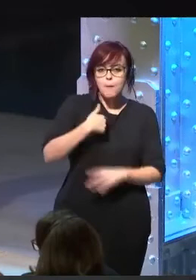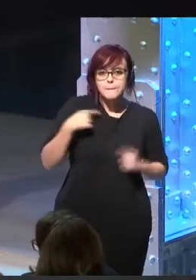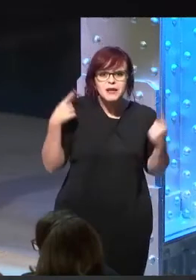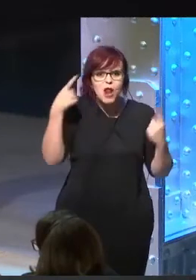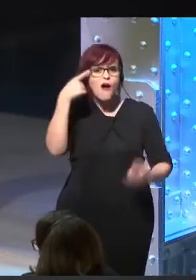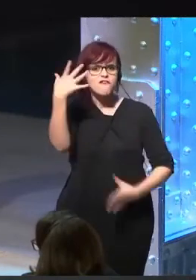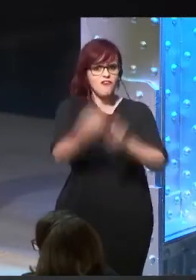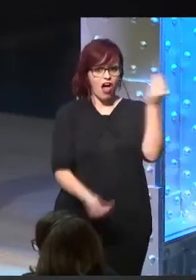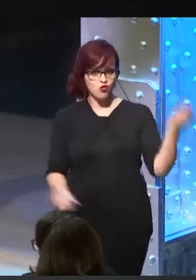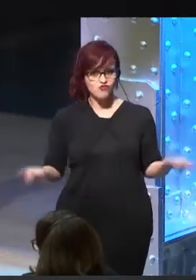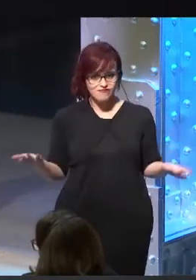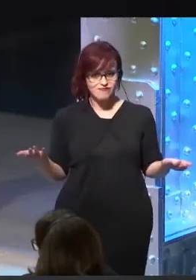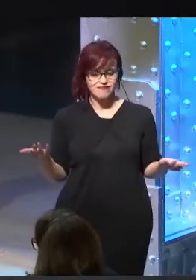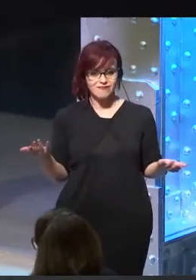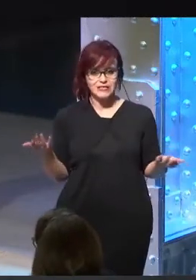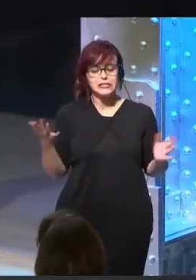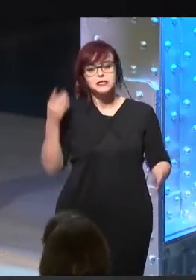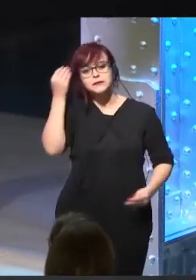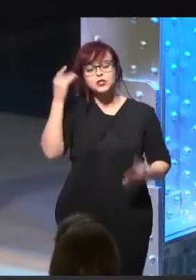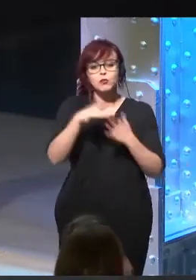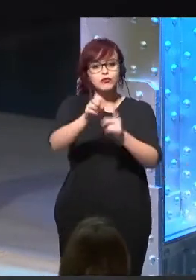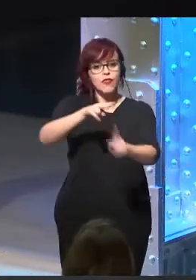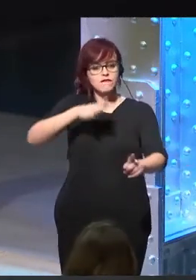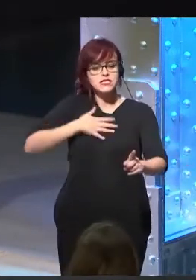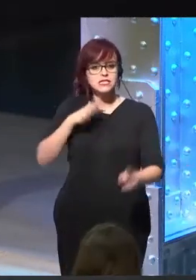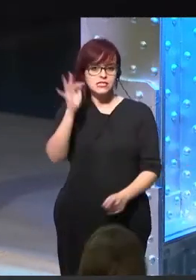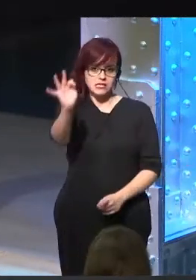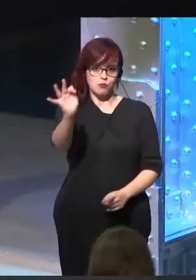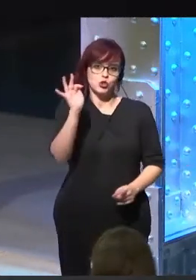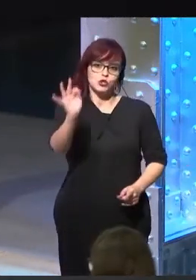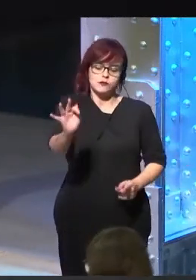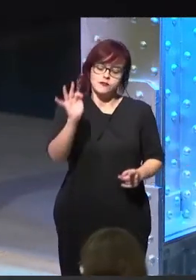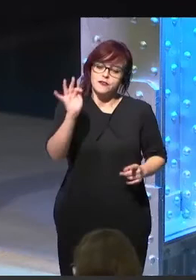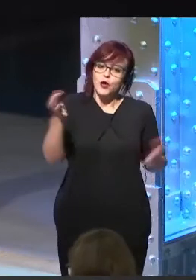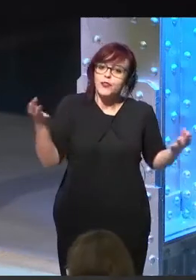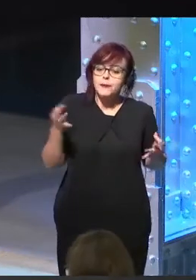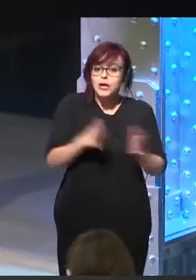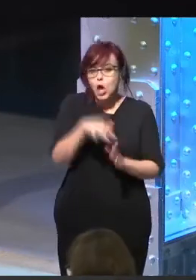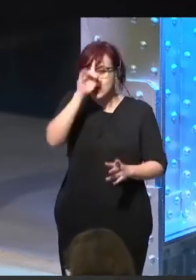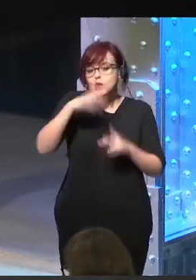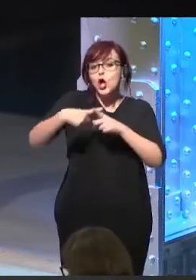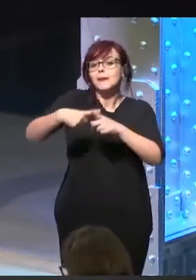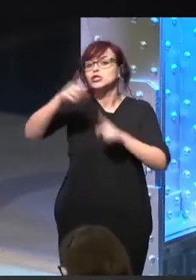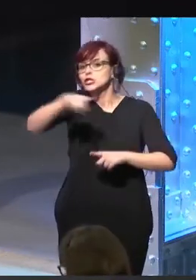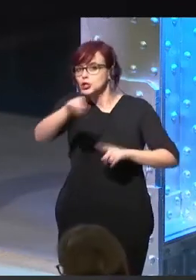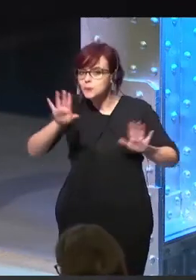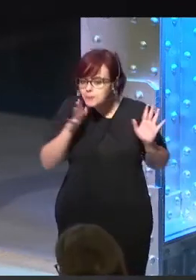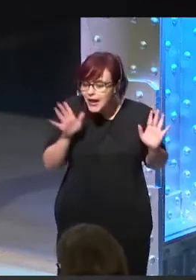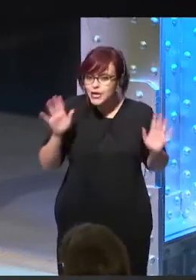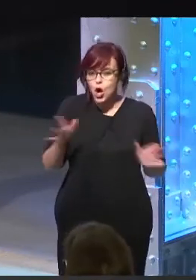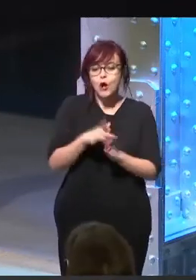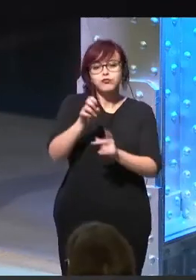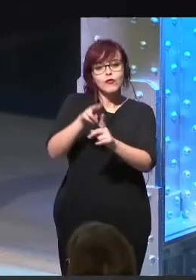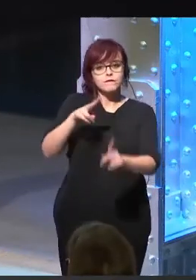I suppose the optimistic view, and I'm not sure I share this optimistic view, but the optimistic view is one